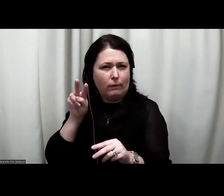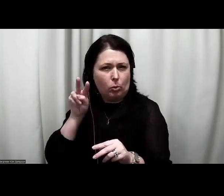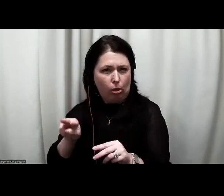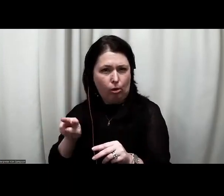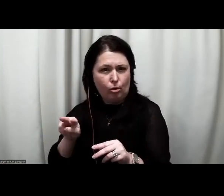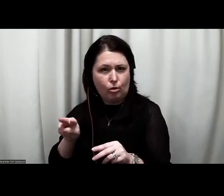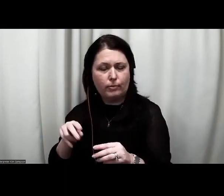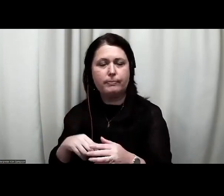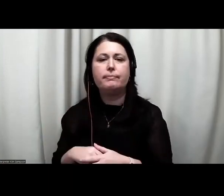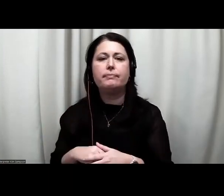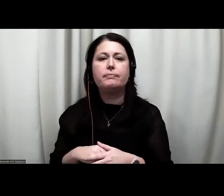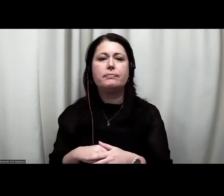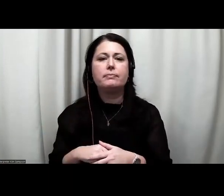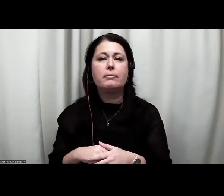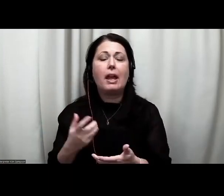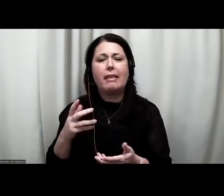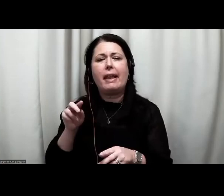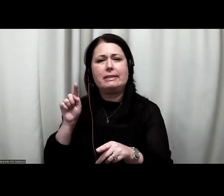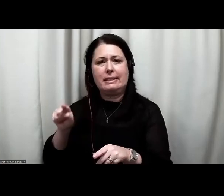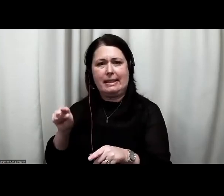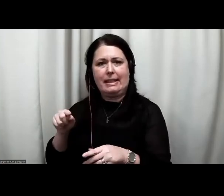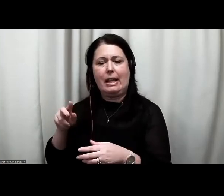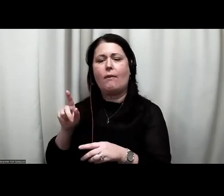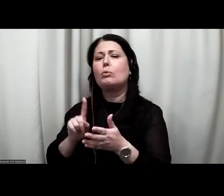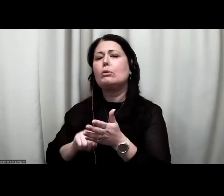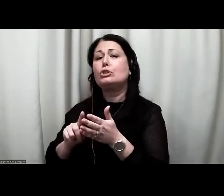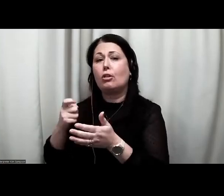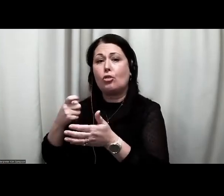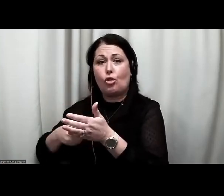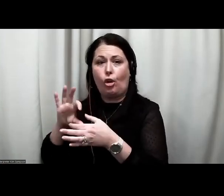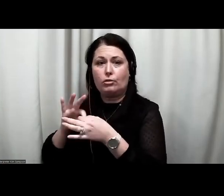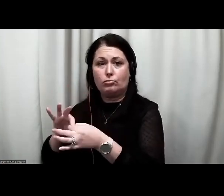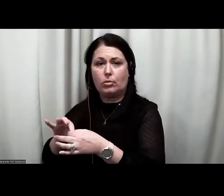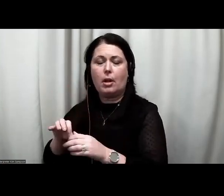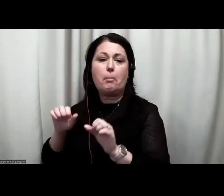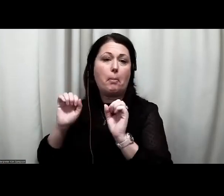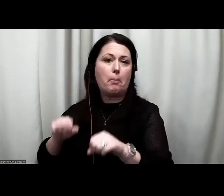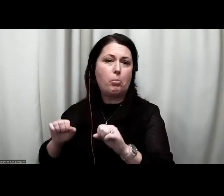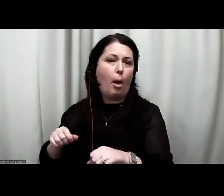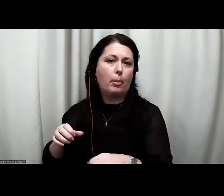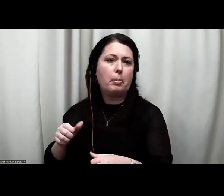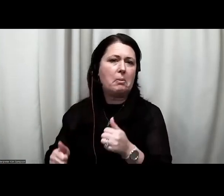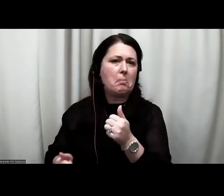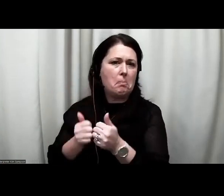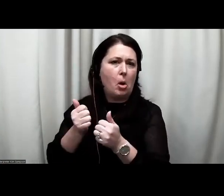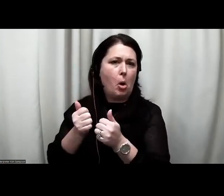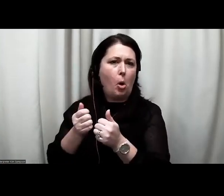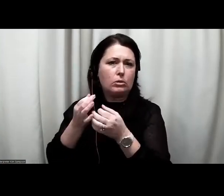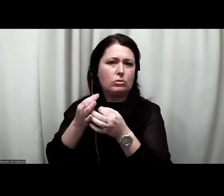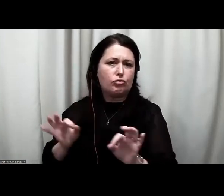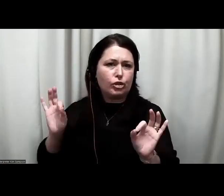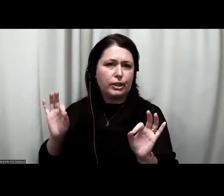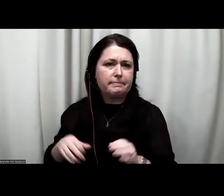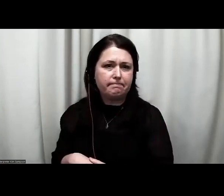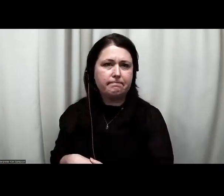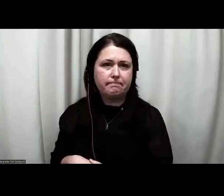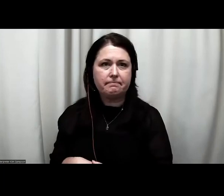to see if there is a cost associated with any of those, but probably most of them are free.